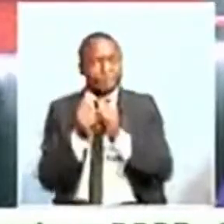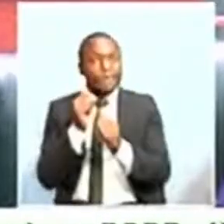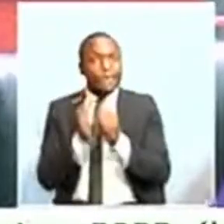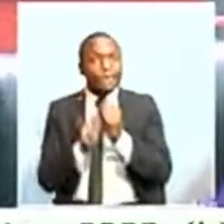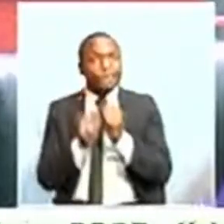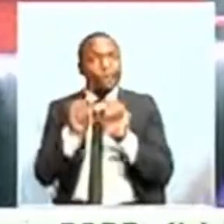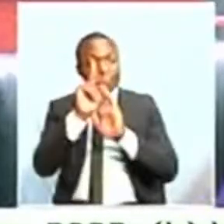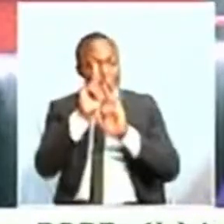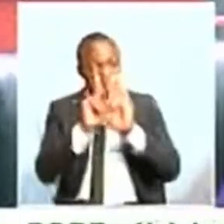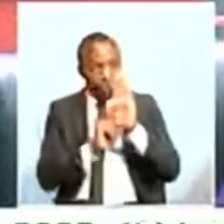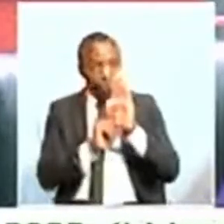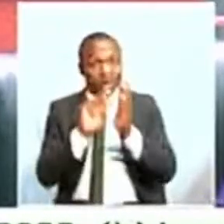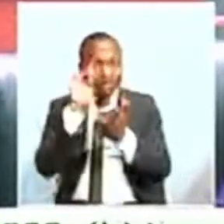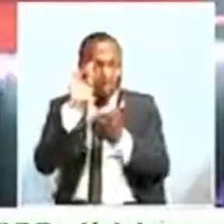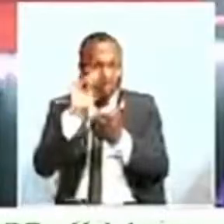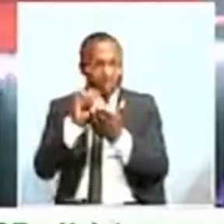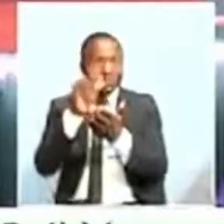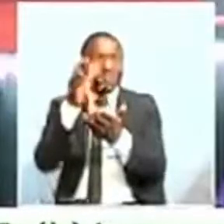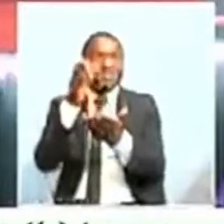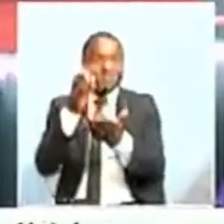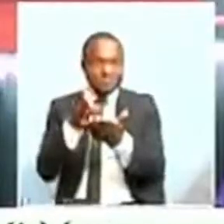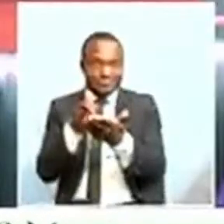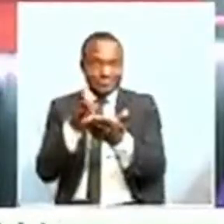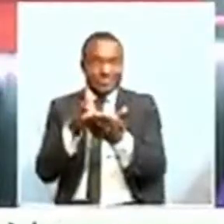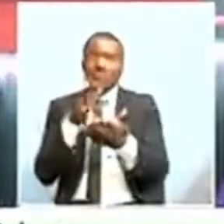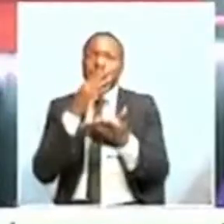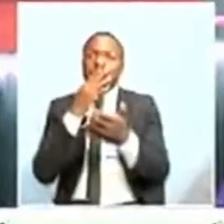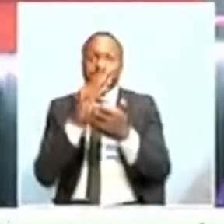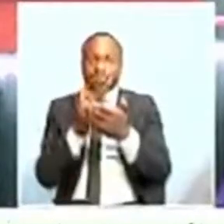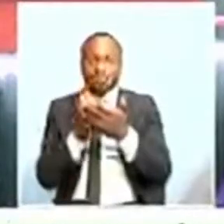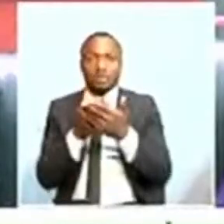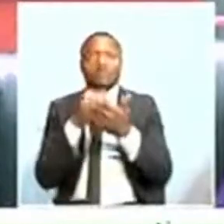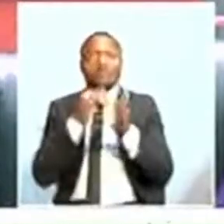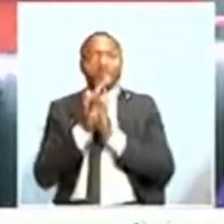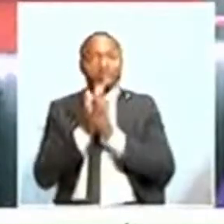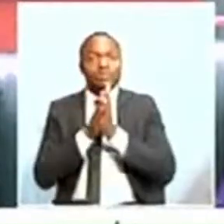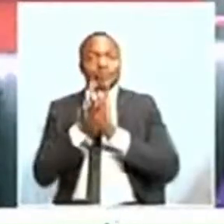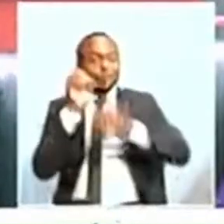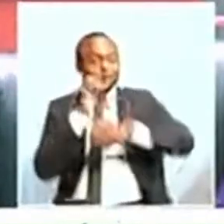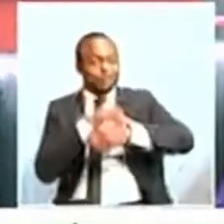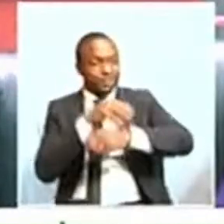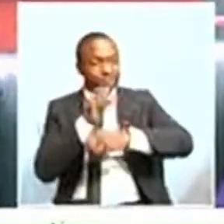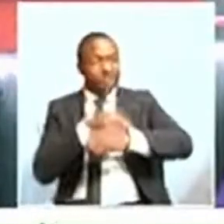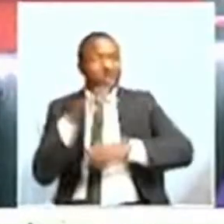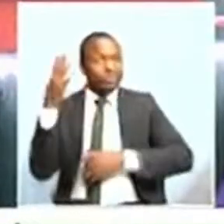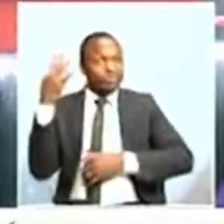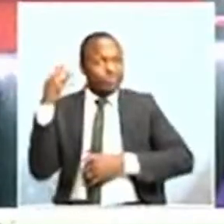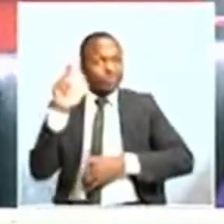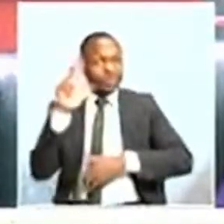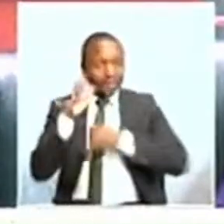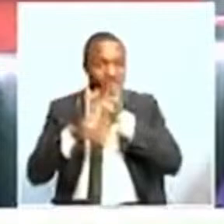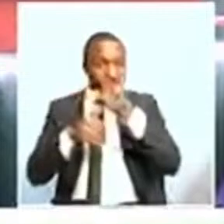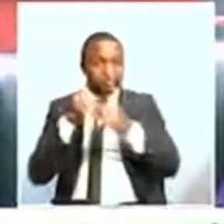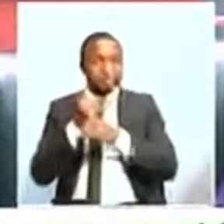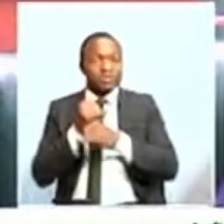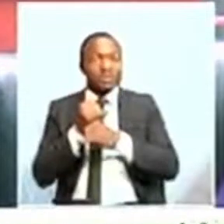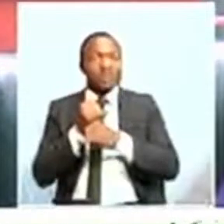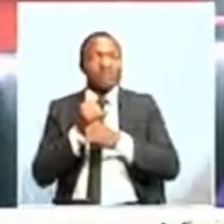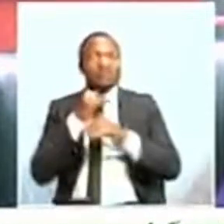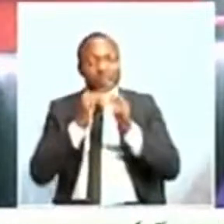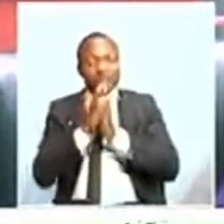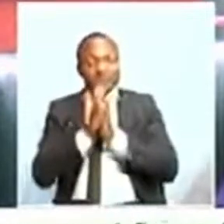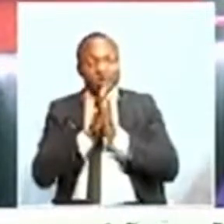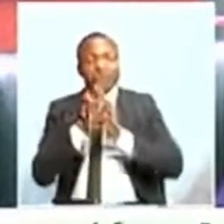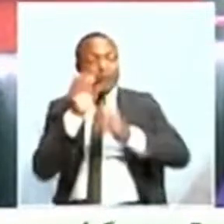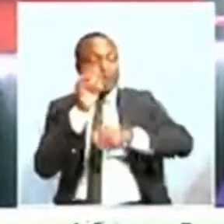the policies that we have put in place are attracting investment. In the past 3 years, we have attracted